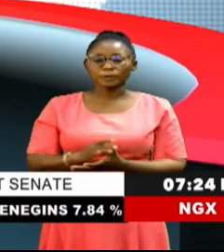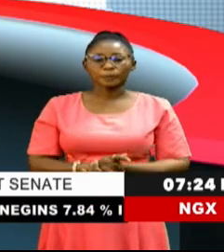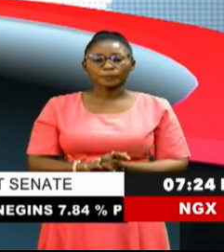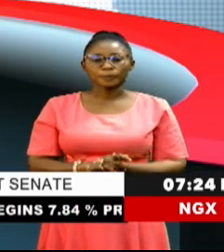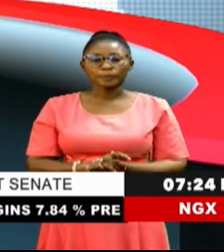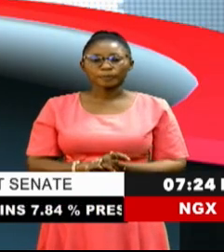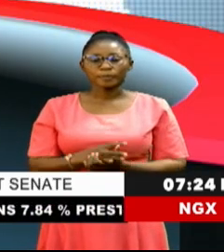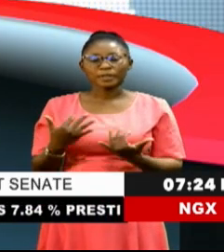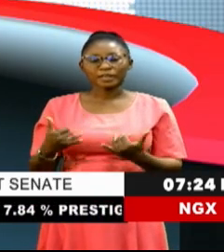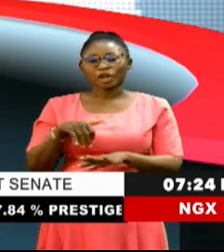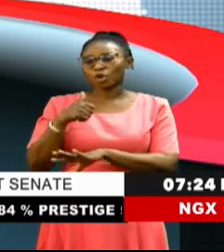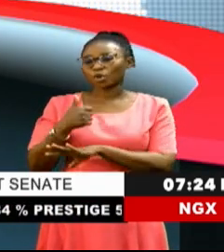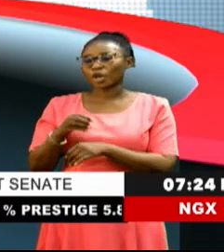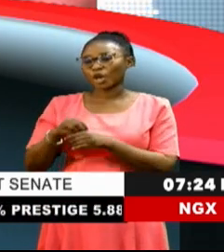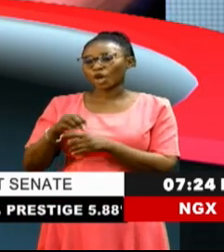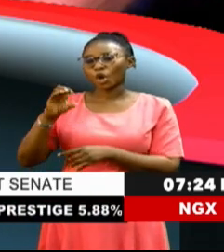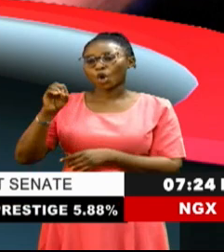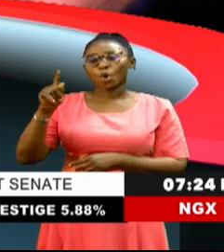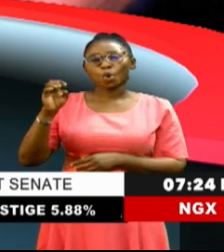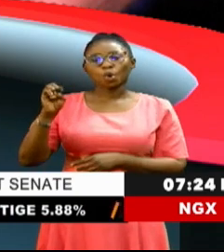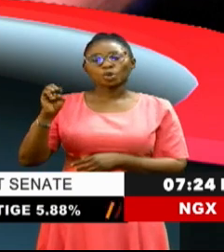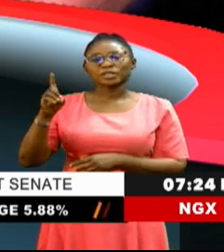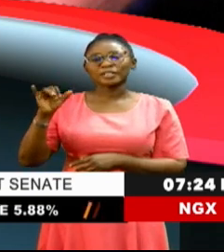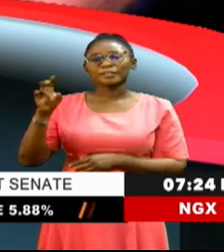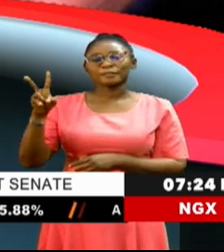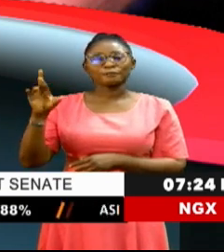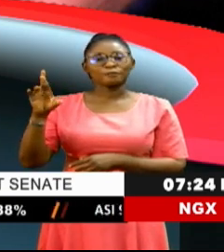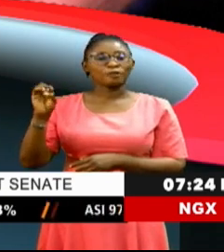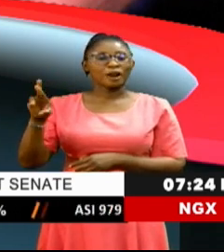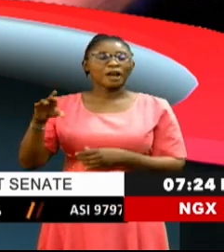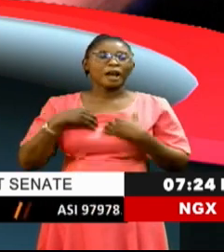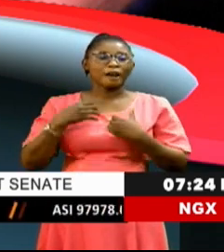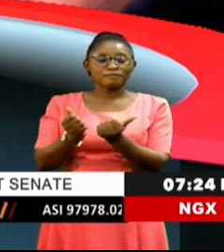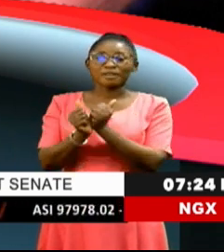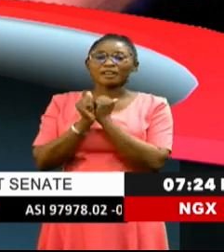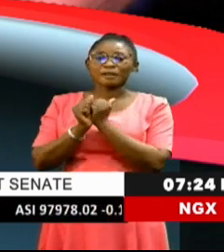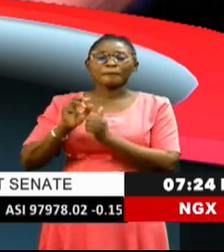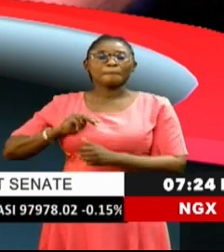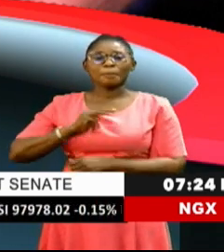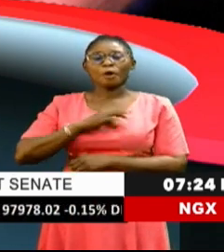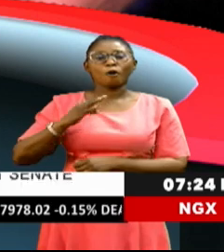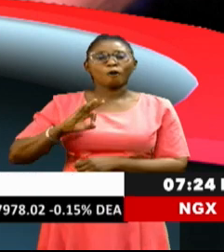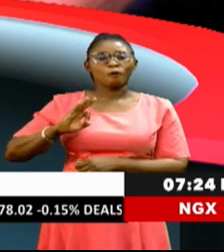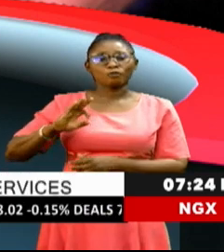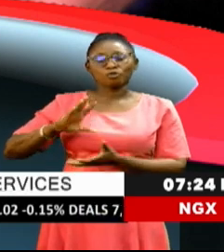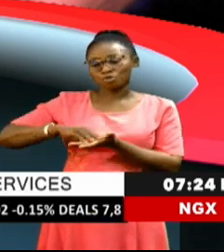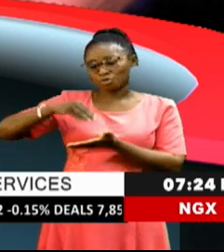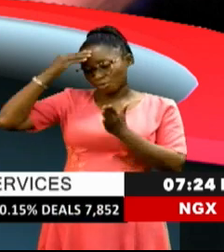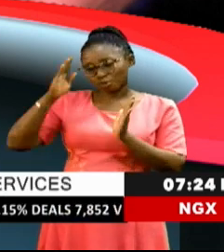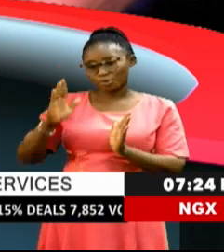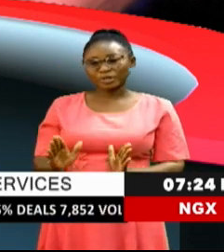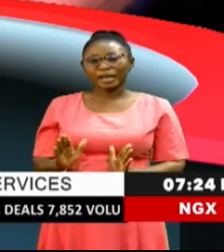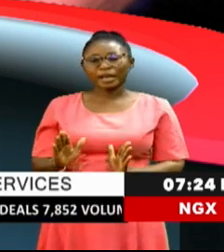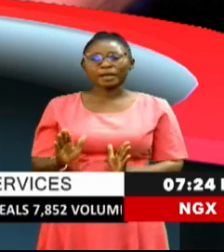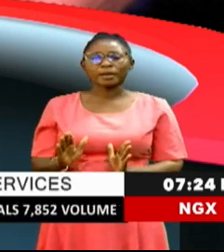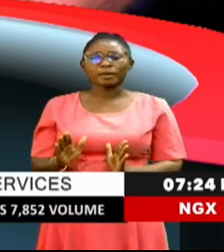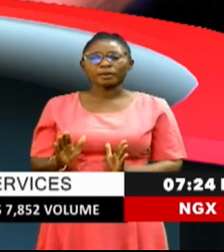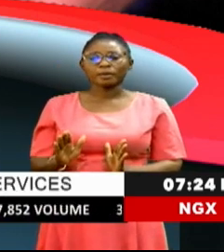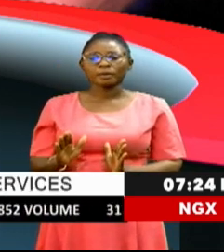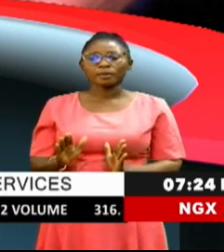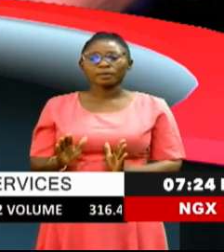Now, authorities in Cote d'Ivoire have arrested members of a student federation accused of inflicting terror